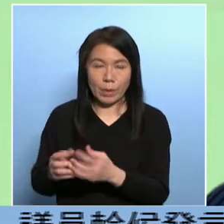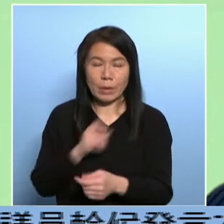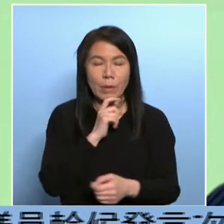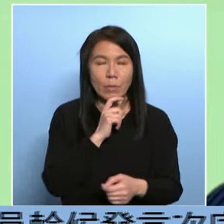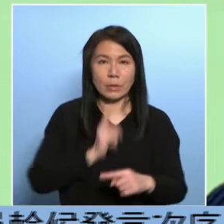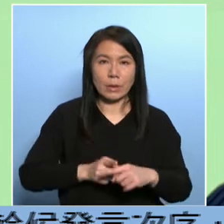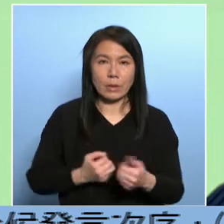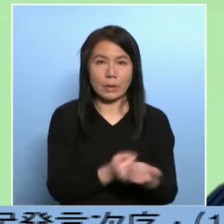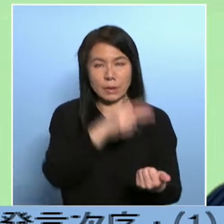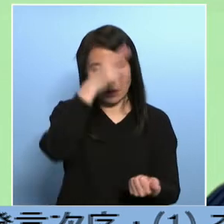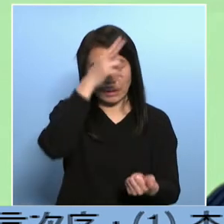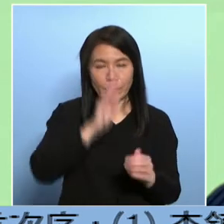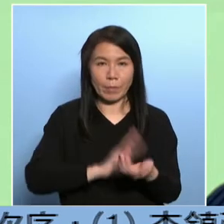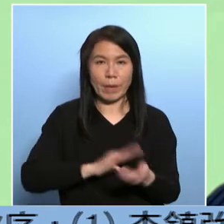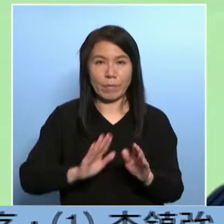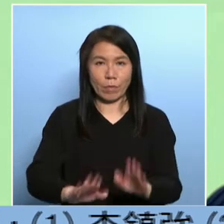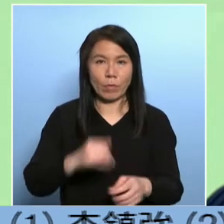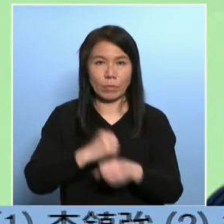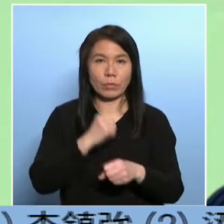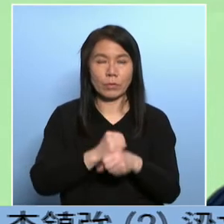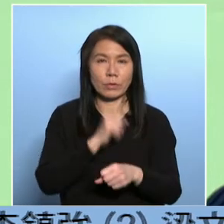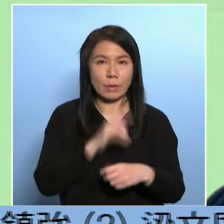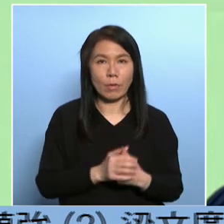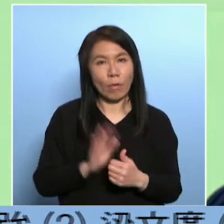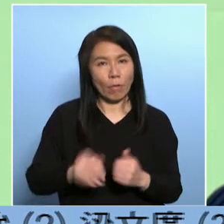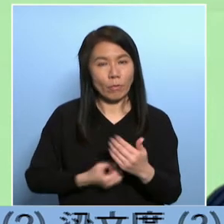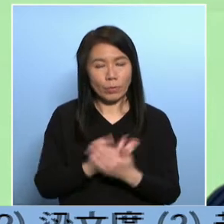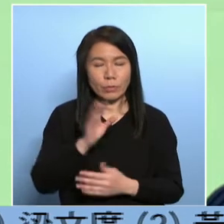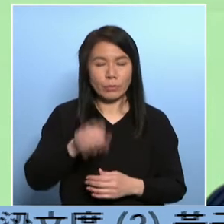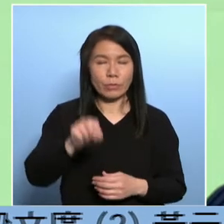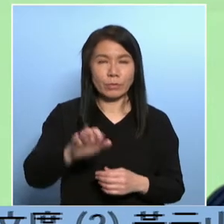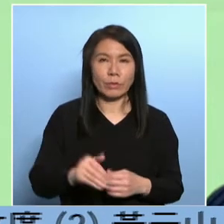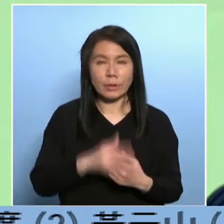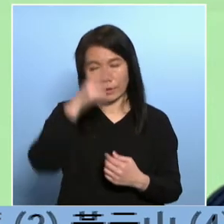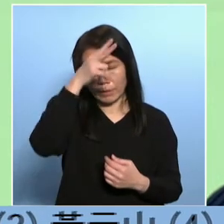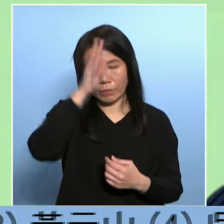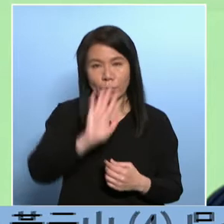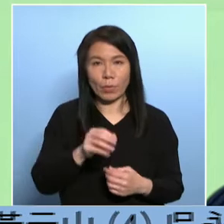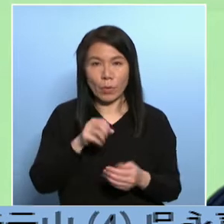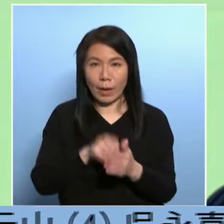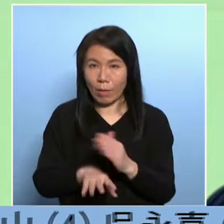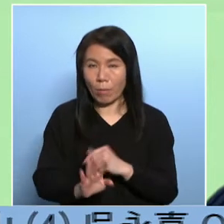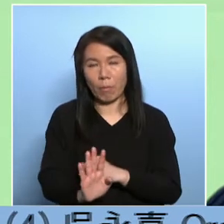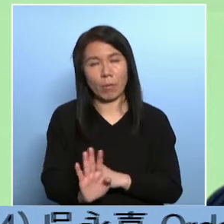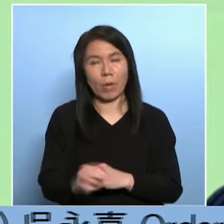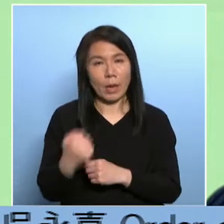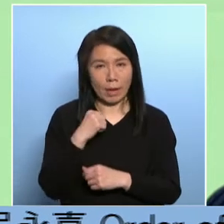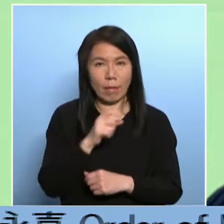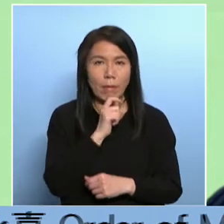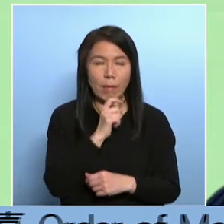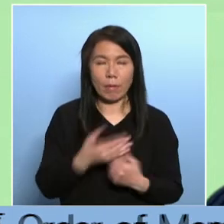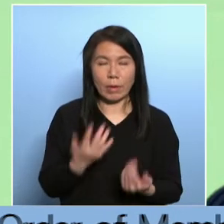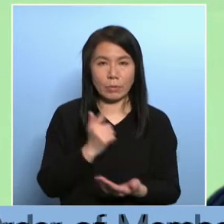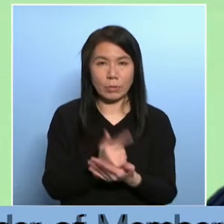various labor unions and associations. They all support the work of the government in fighting the epidemic, and they could all play a role. The government